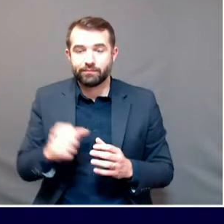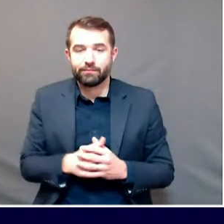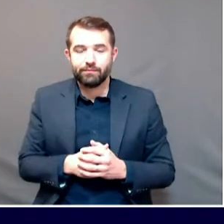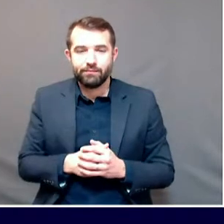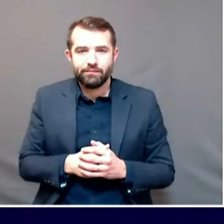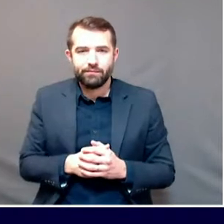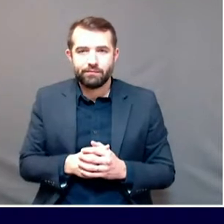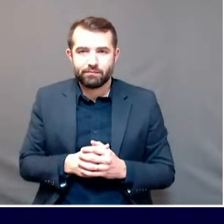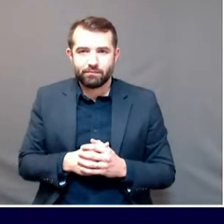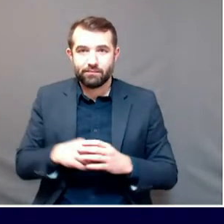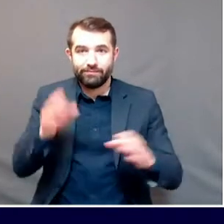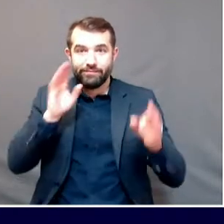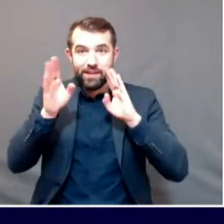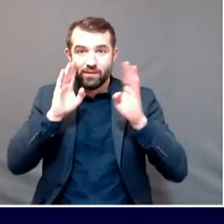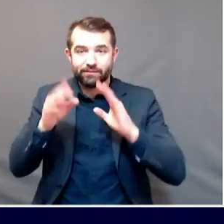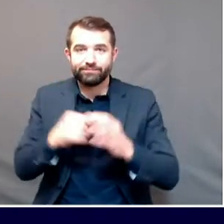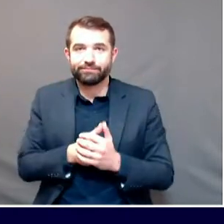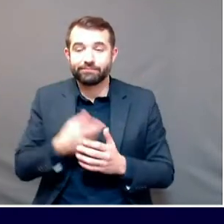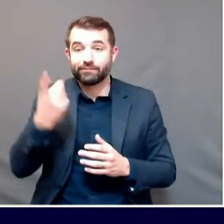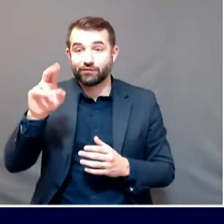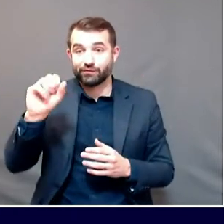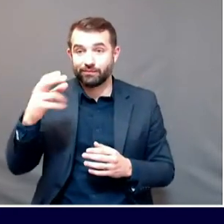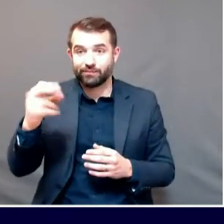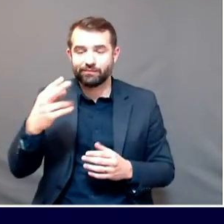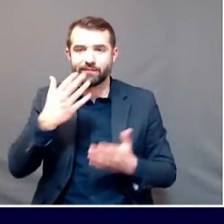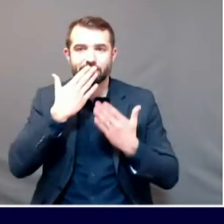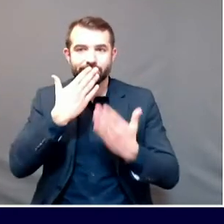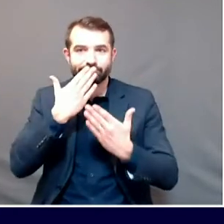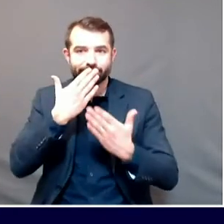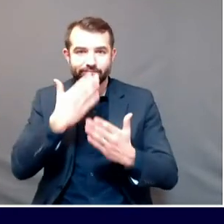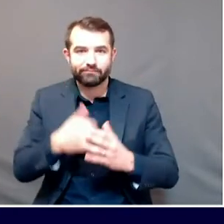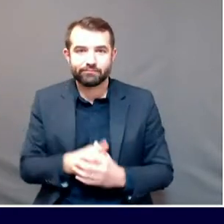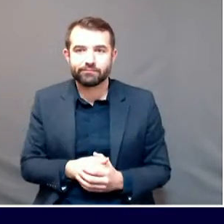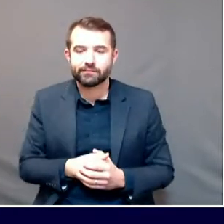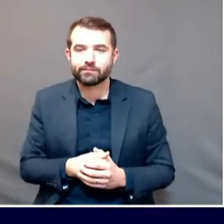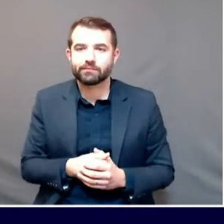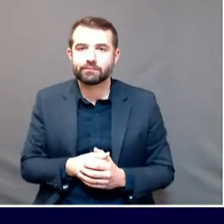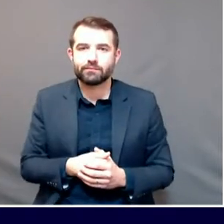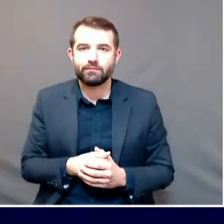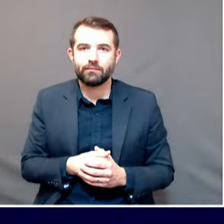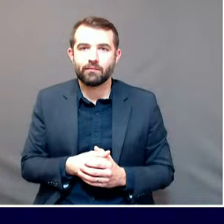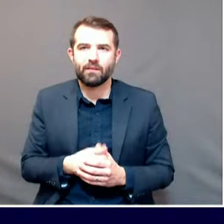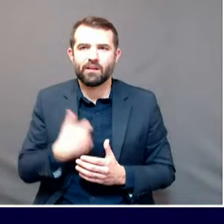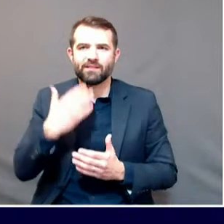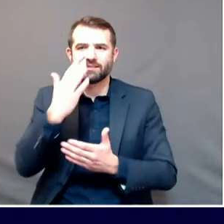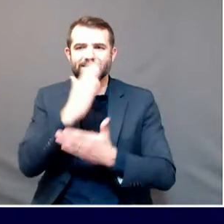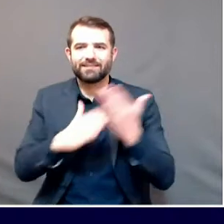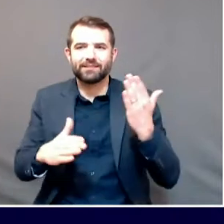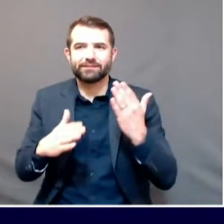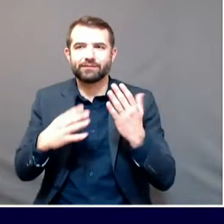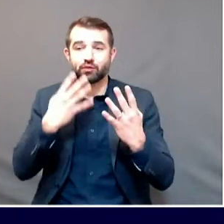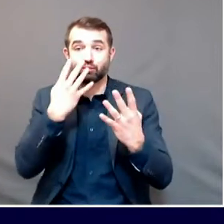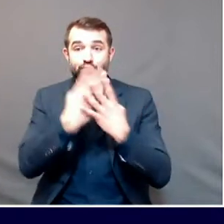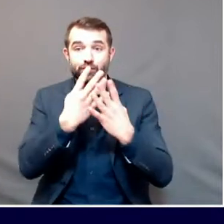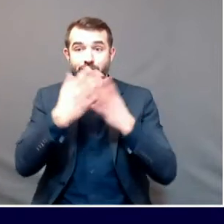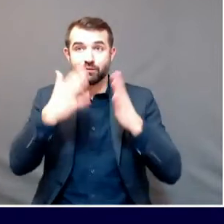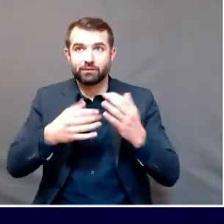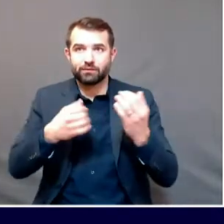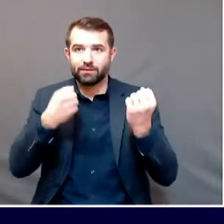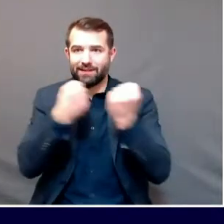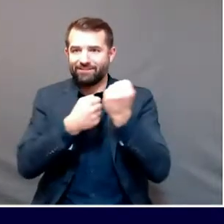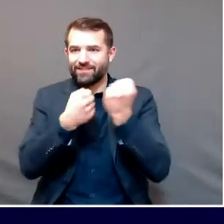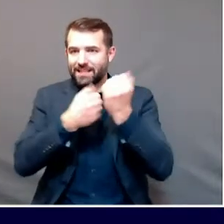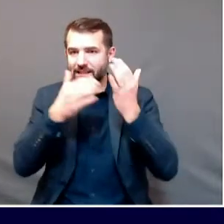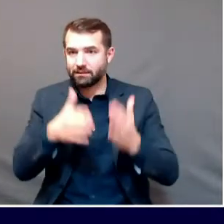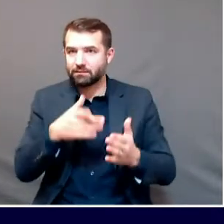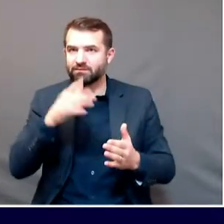Hi, Dr. Shah. Thanks so much for taking my question. So some advocates for incarcerated people have called for them and staff to be